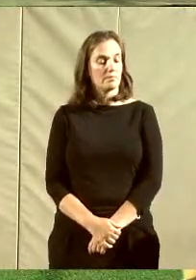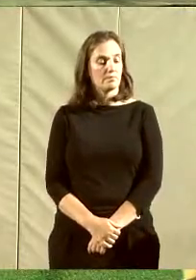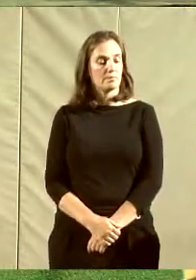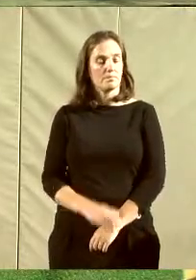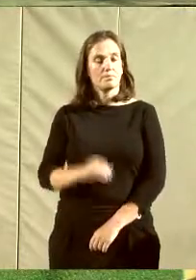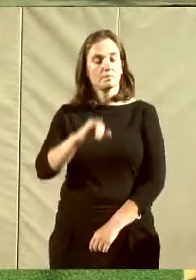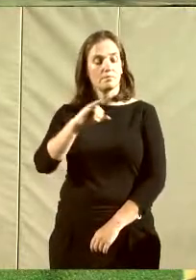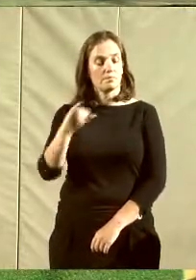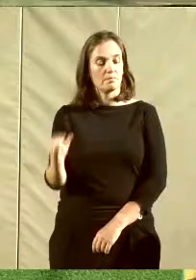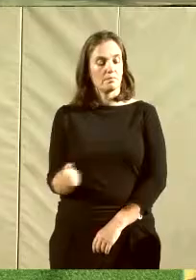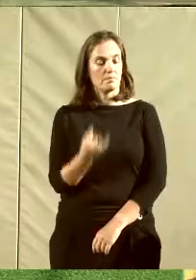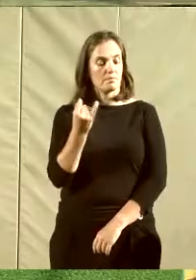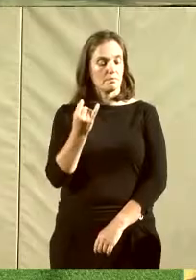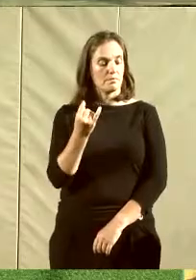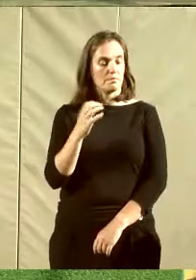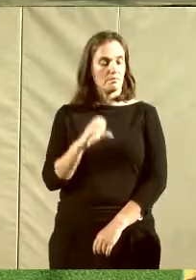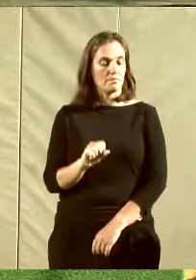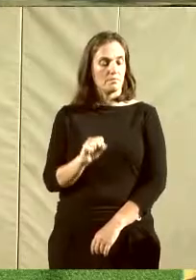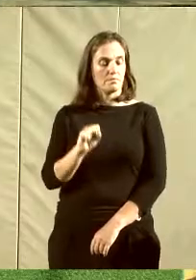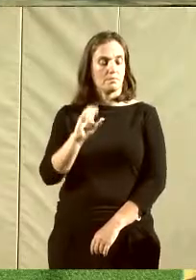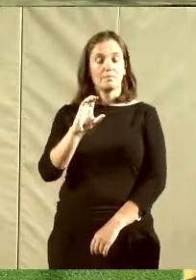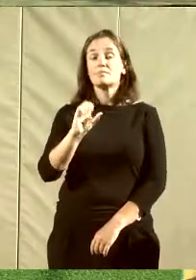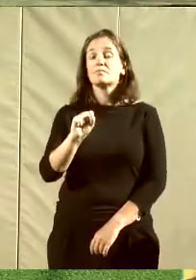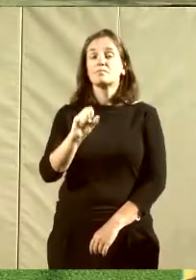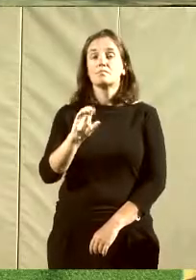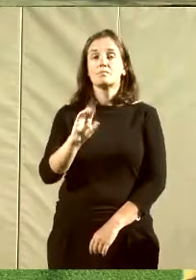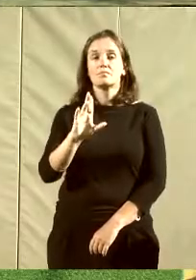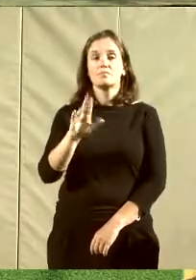James Wilson South.